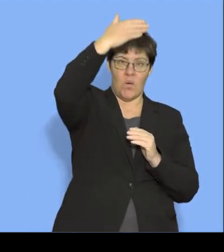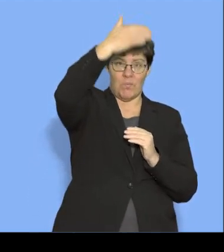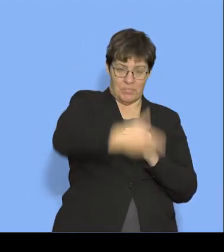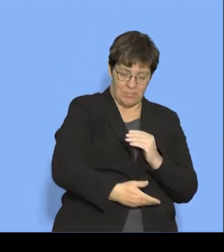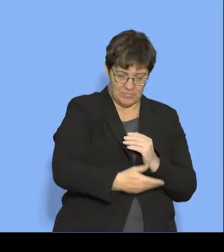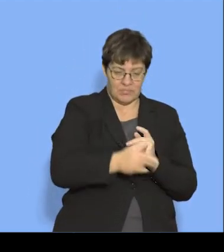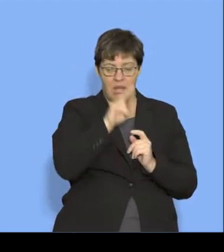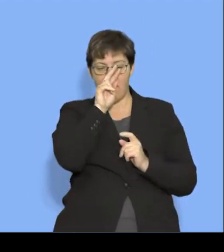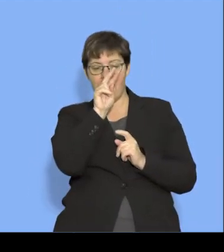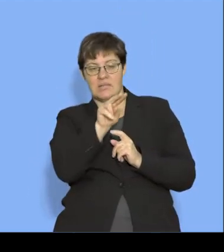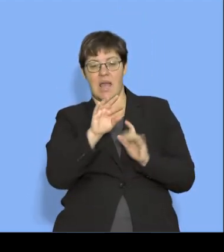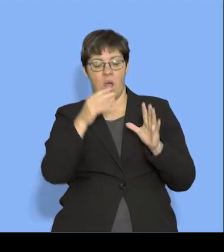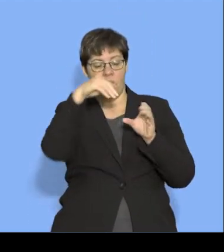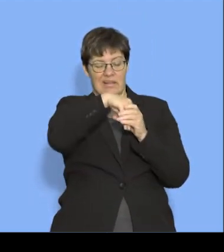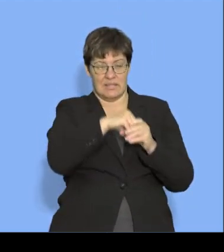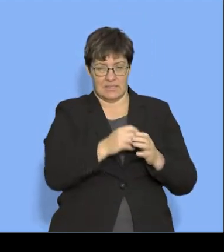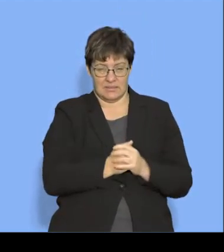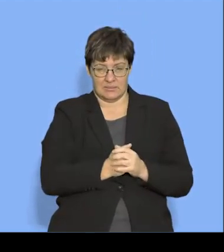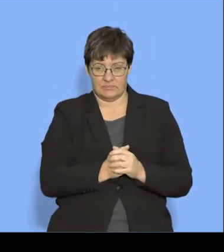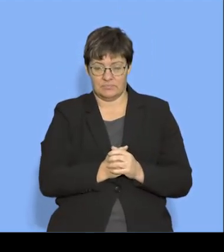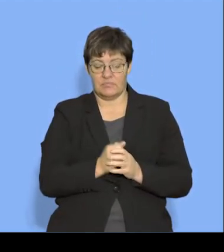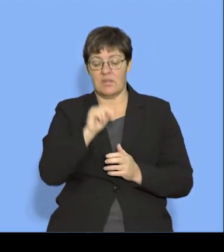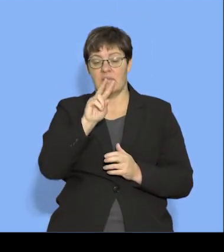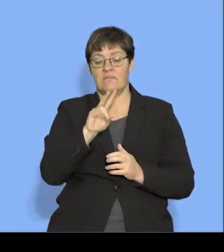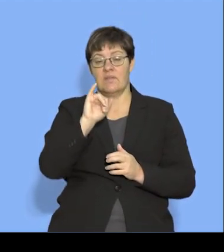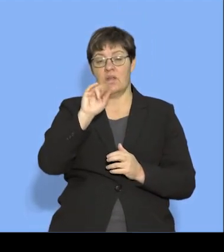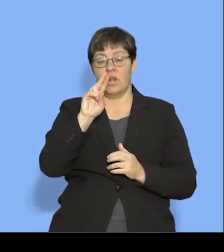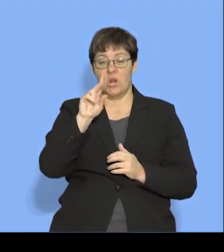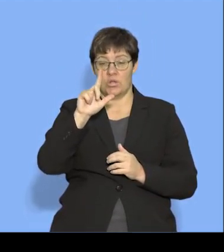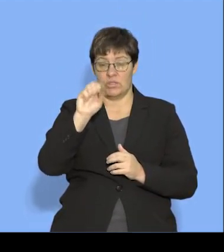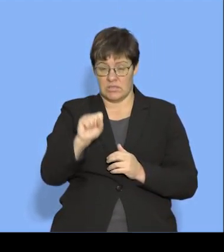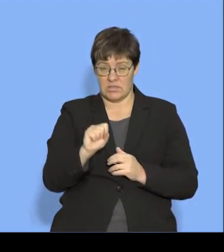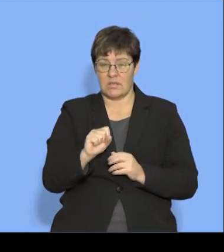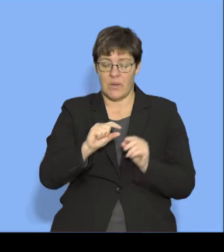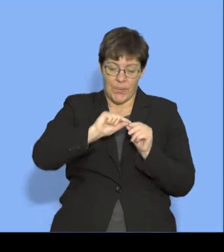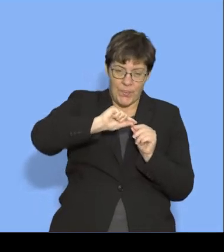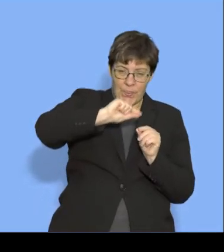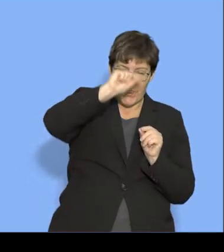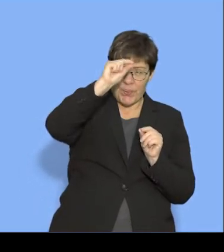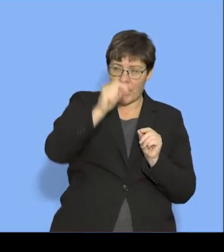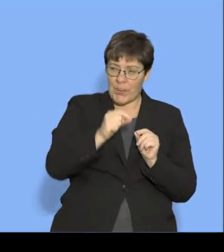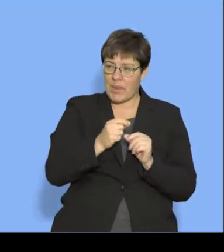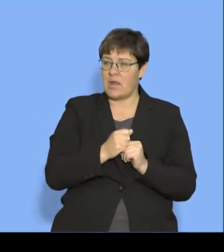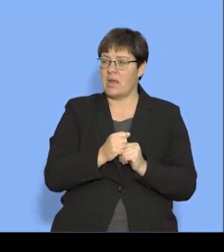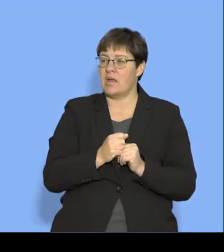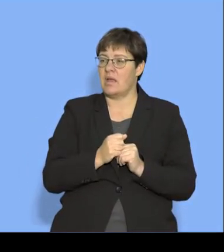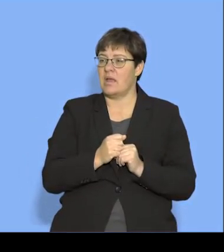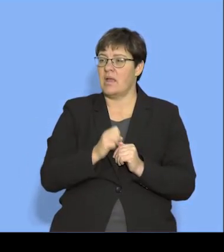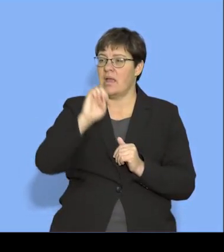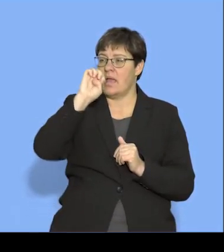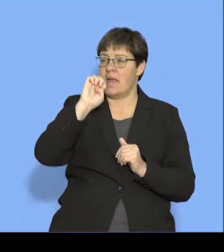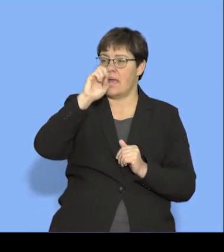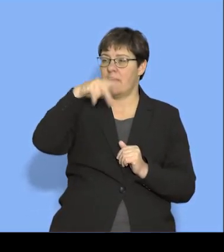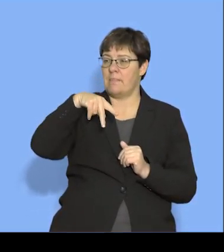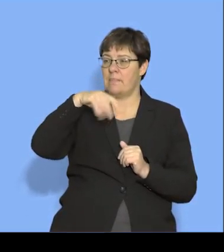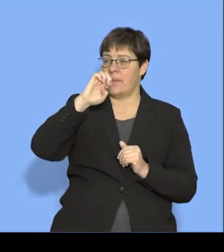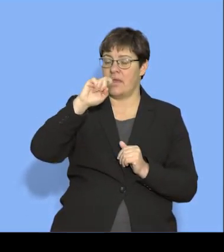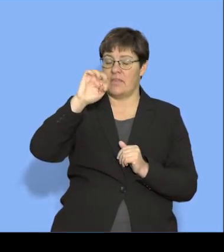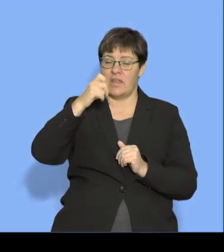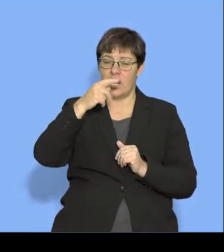each villi. The villus has a thin layer of epithelial tissue on the